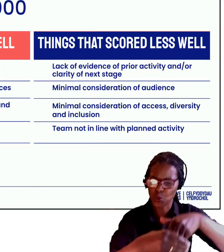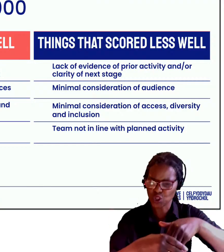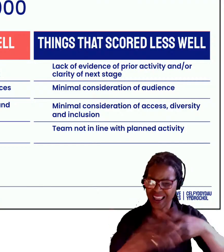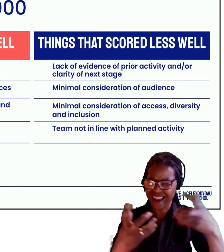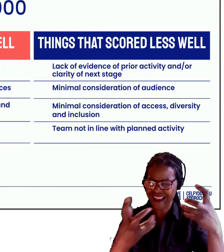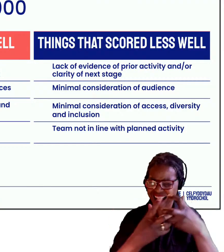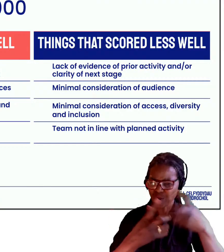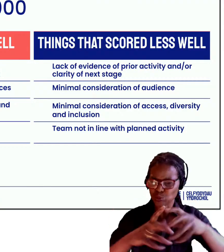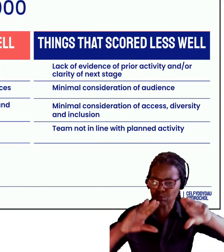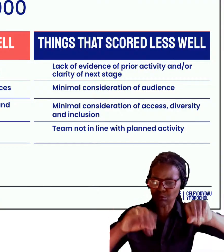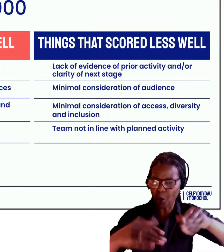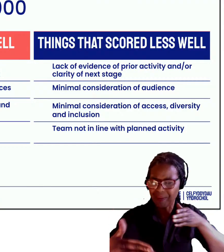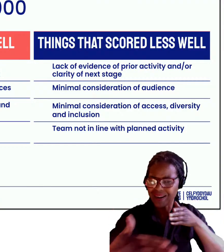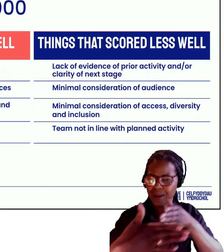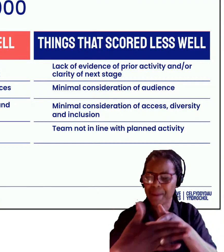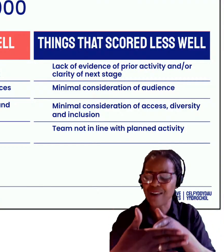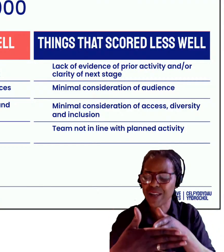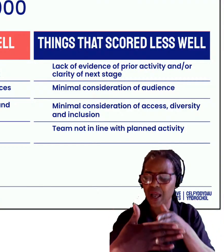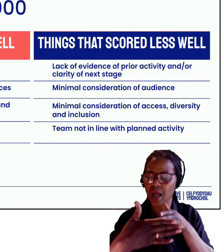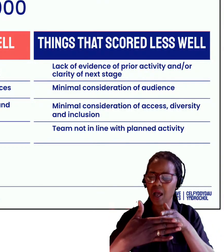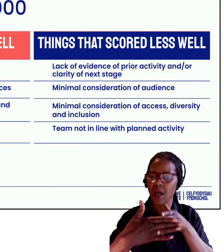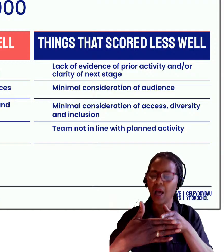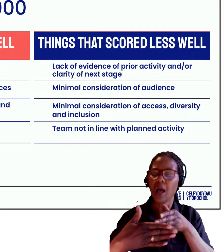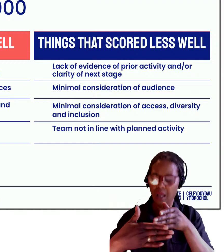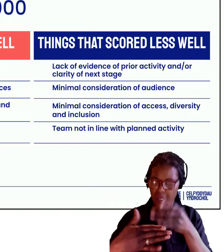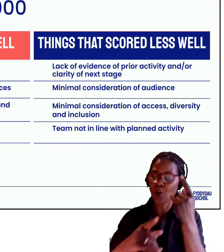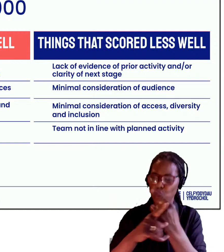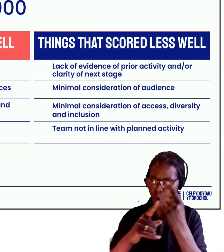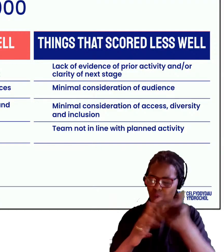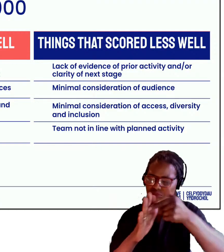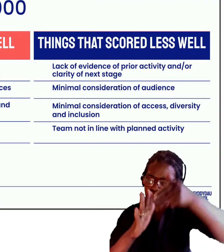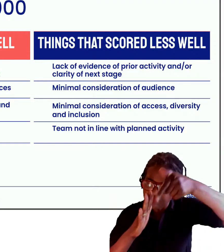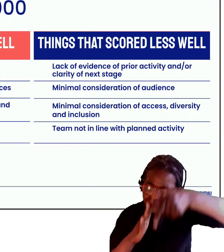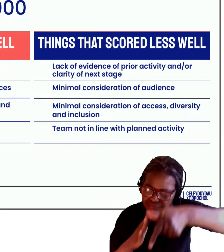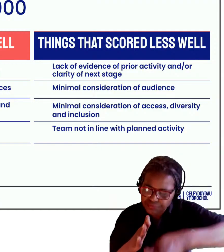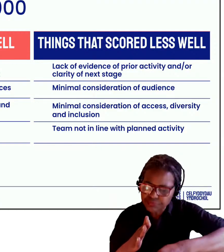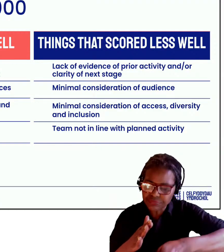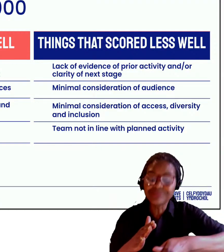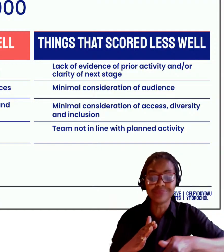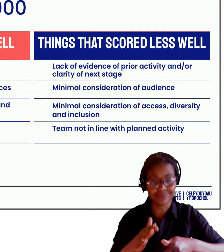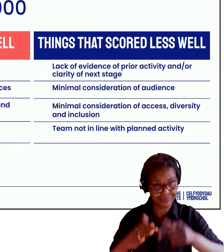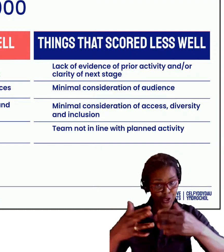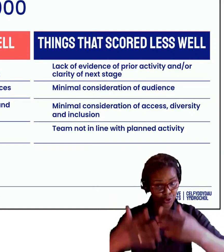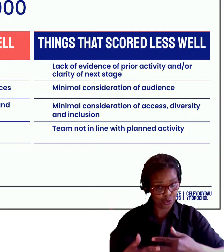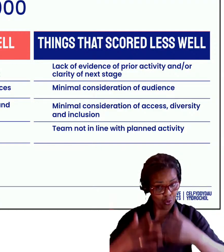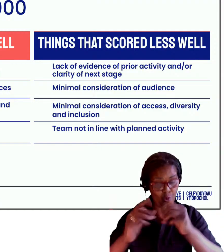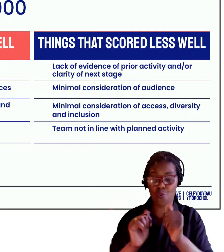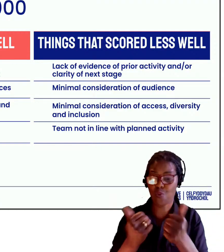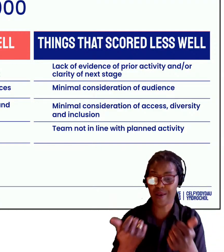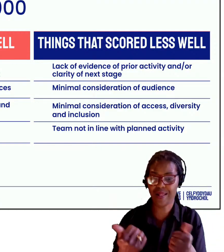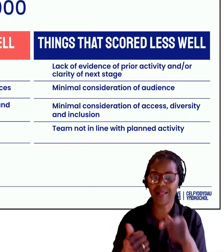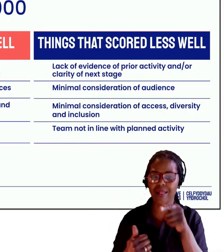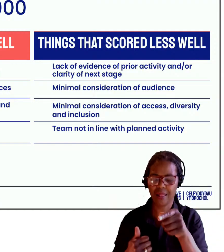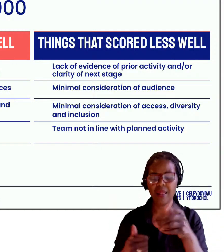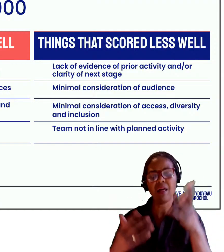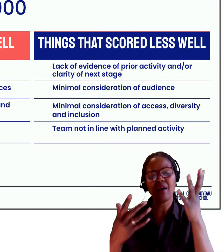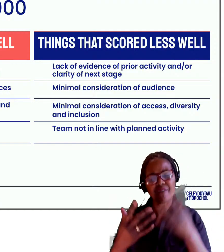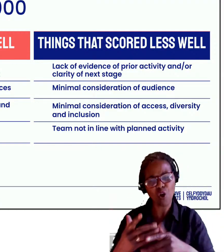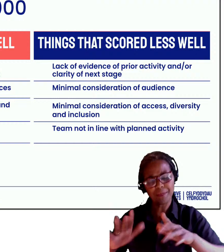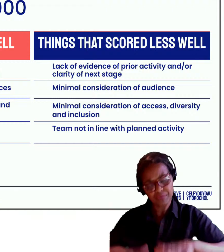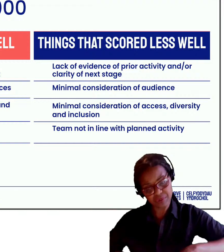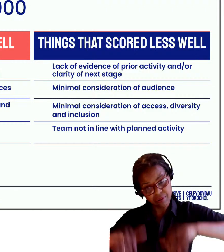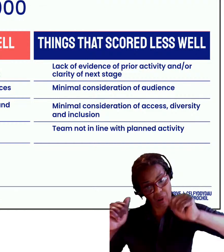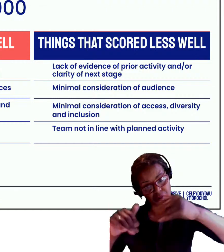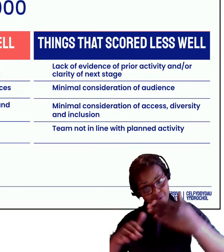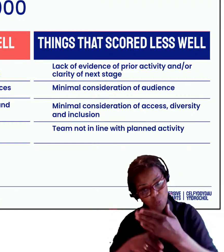barriers and engagement scored well, thinking about that, whether it was in conception, design, workflow, or